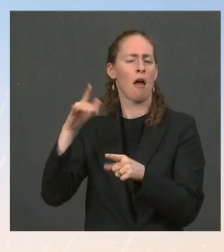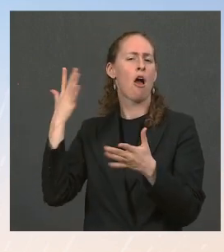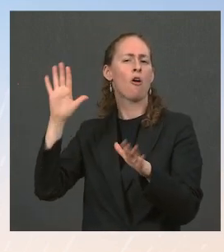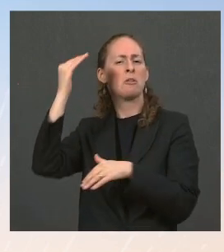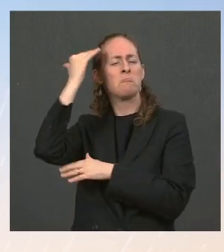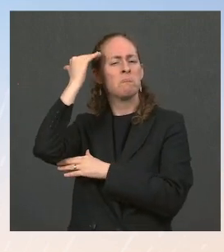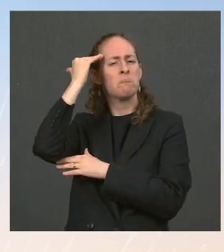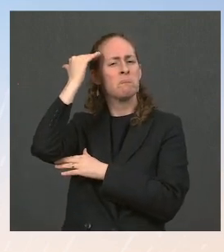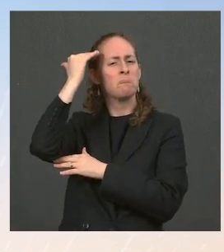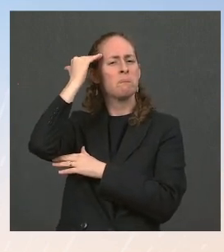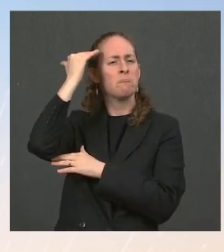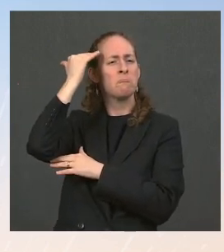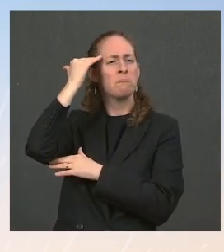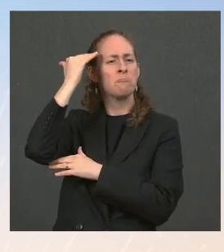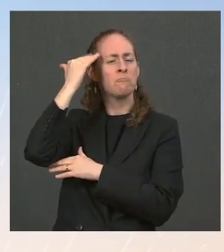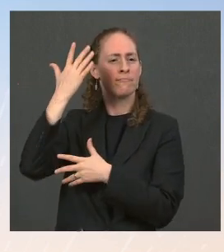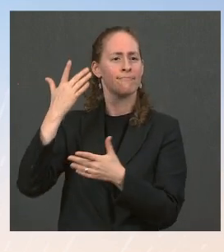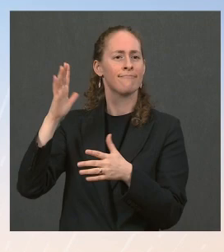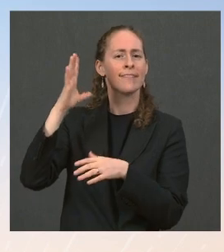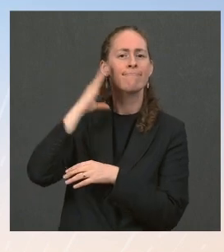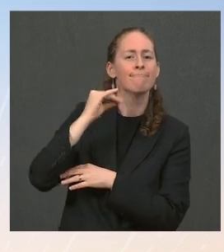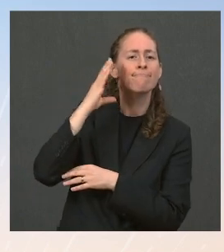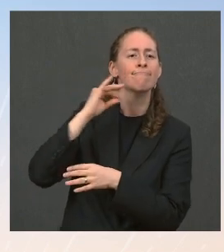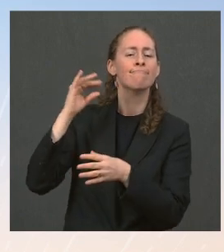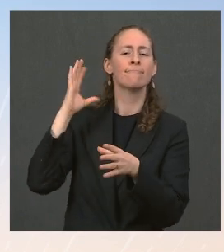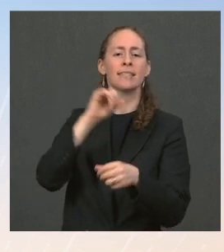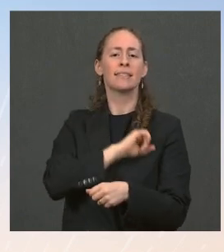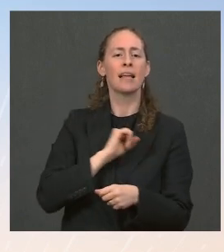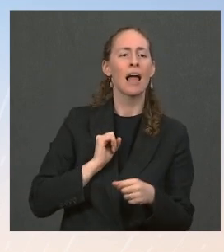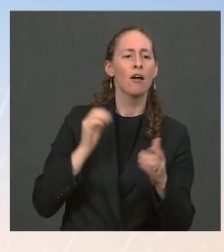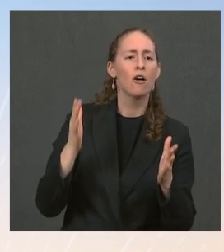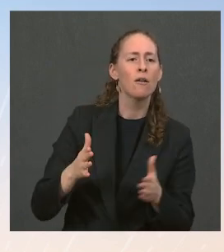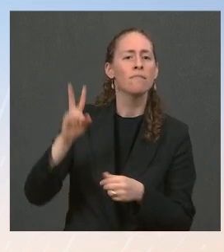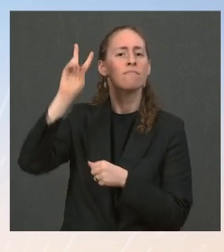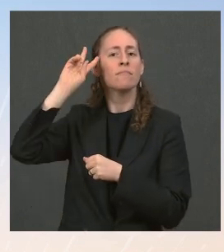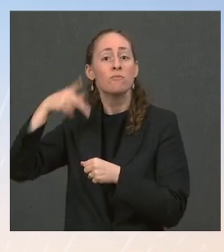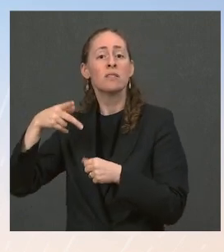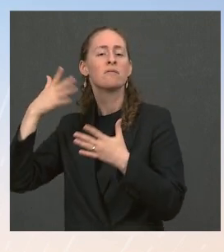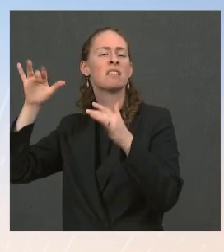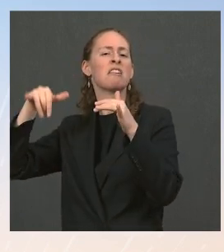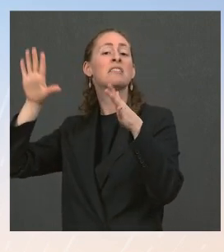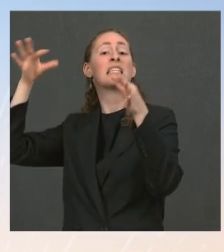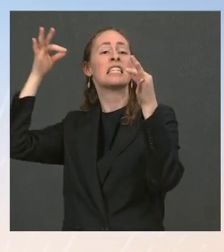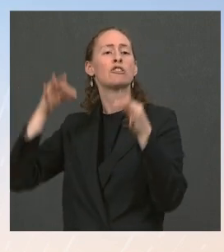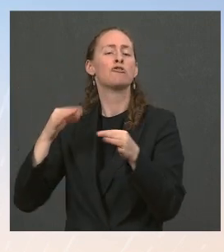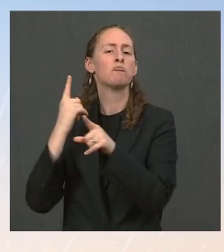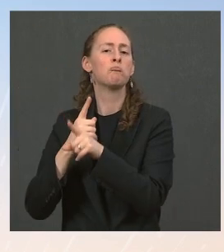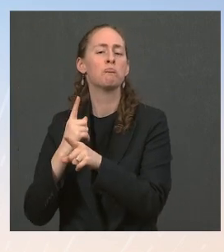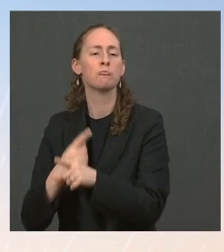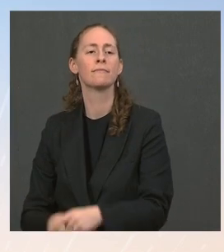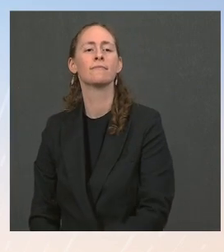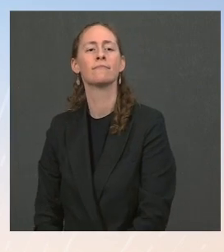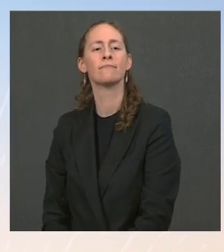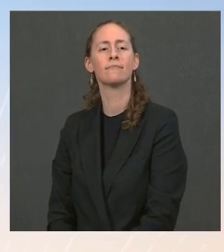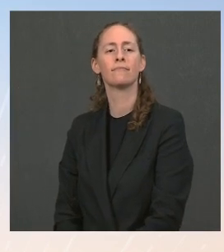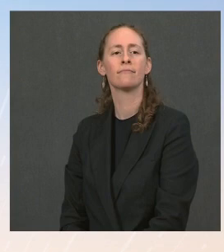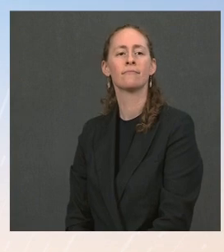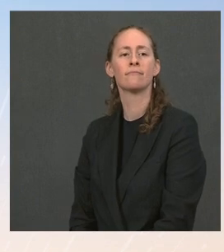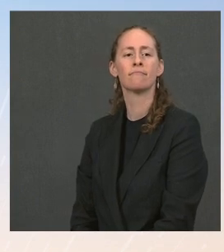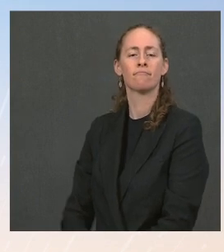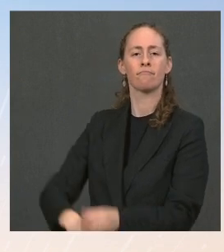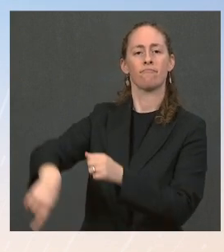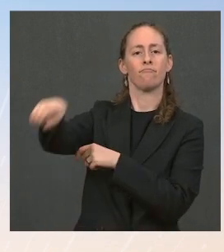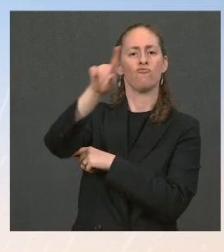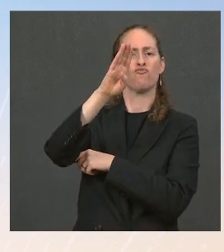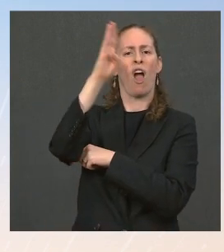whether vice president or Senate, inform his approach to issues. Go ahead. The Brazilian health minister tested positive for coronavirus. He shook hands and spent